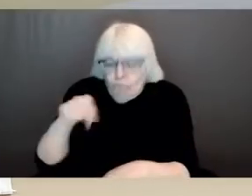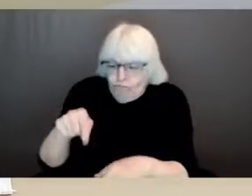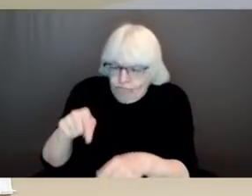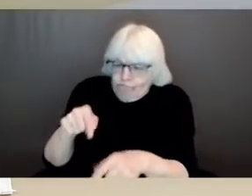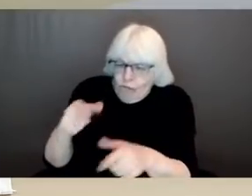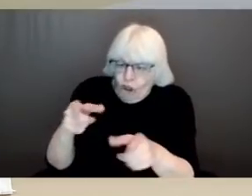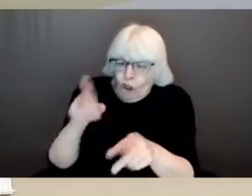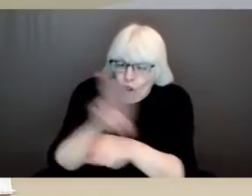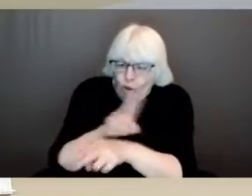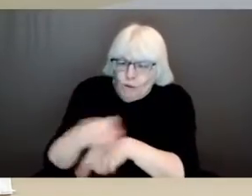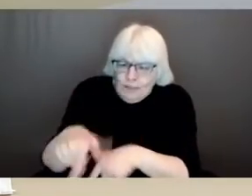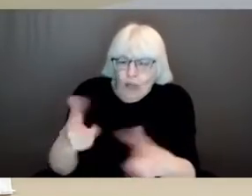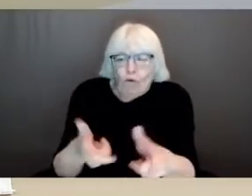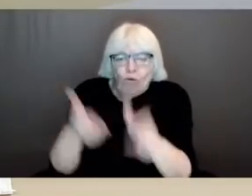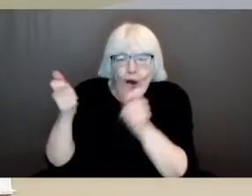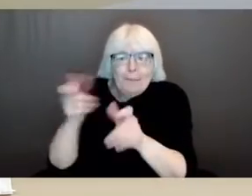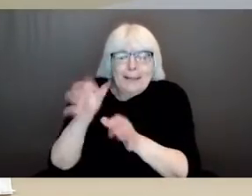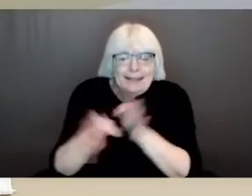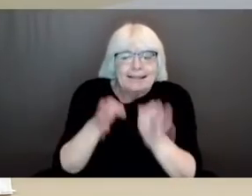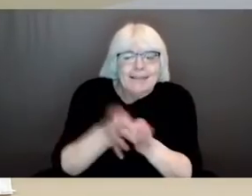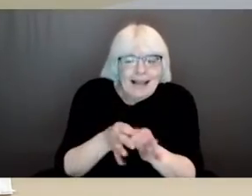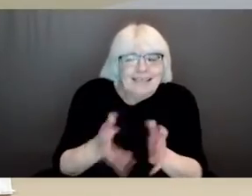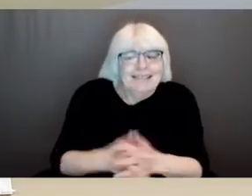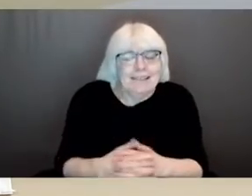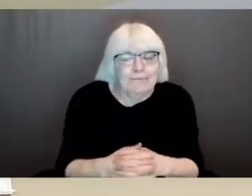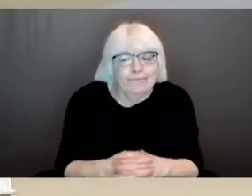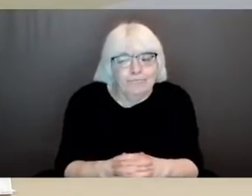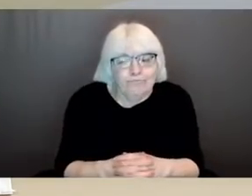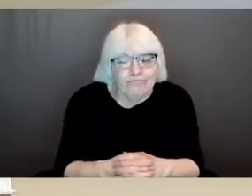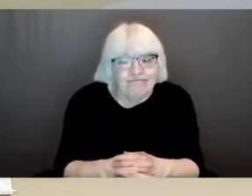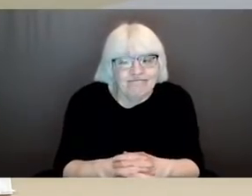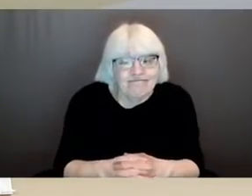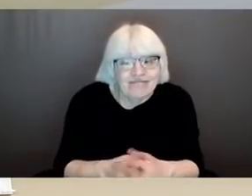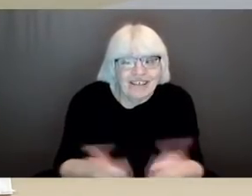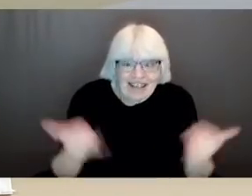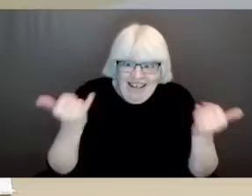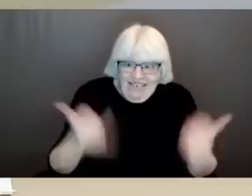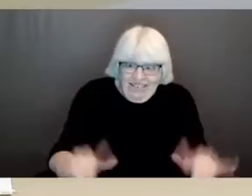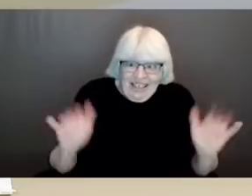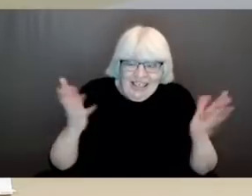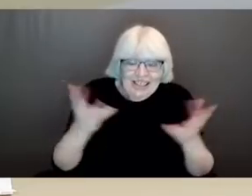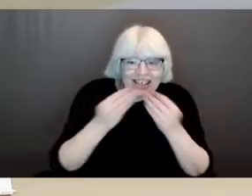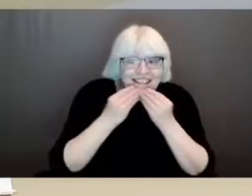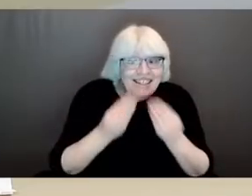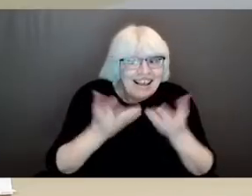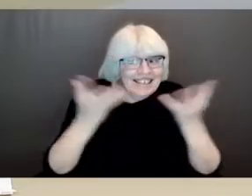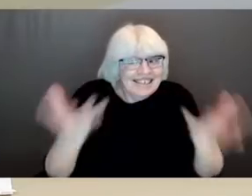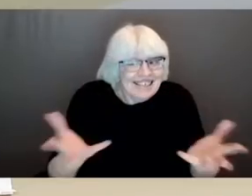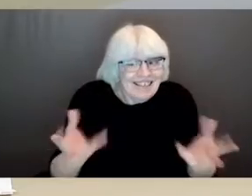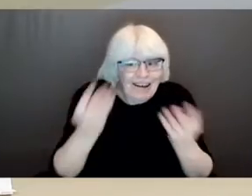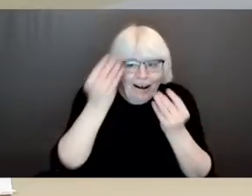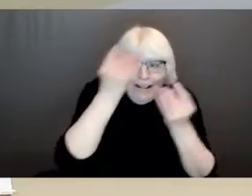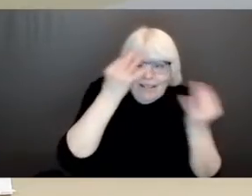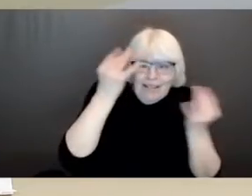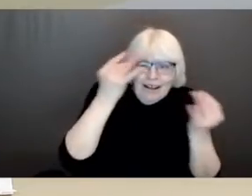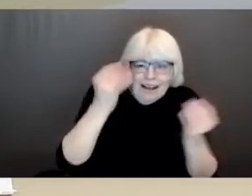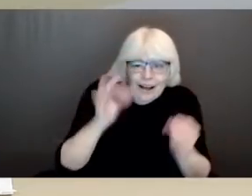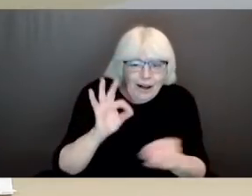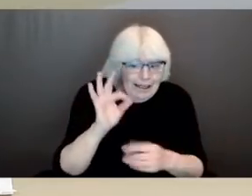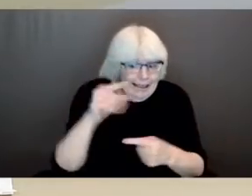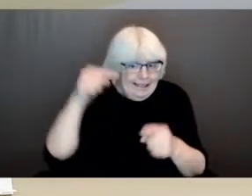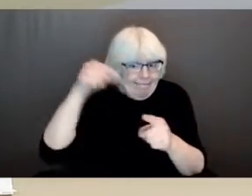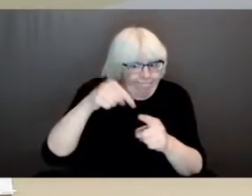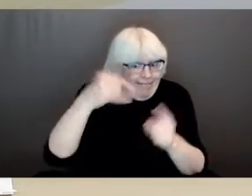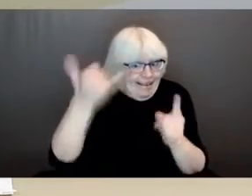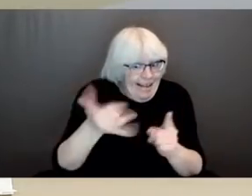Now that Thanksgiving is behind us, we have to begin thinking about influenza or the flu season. Last year, the flu